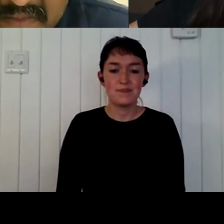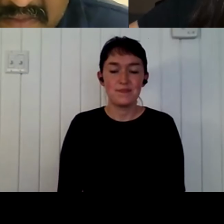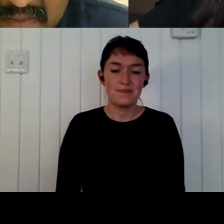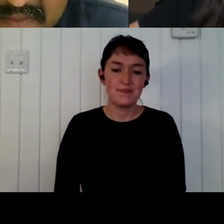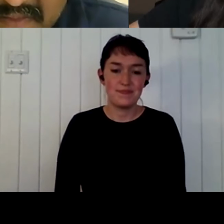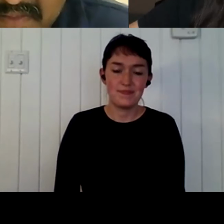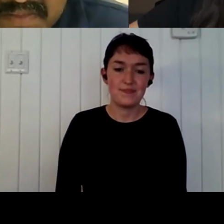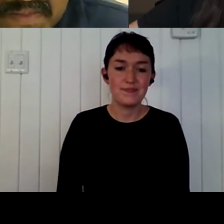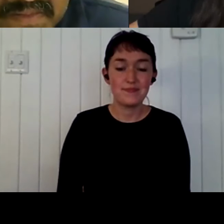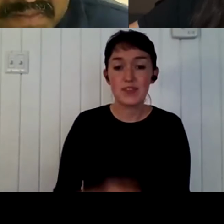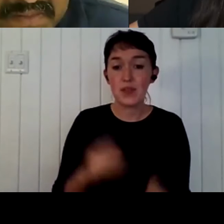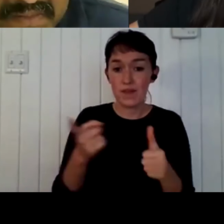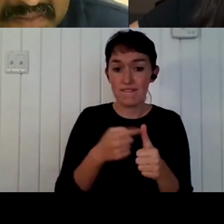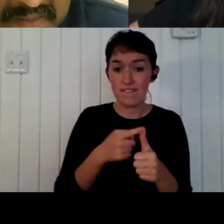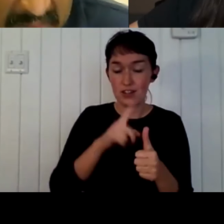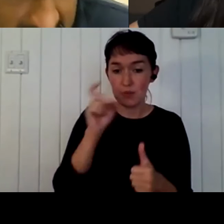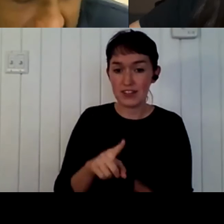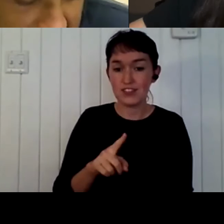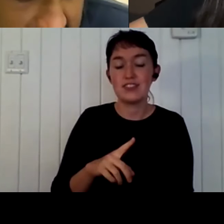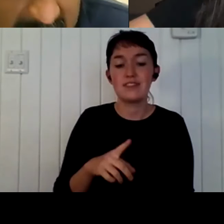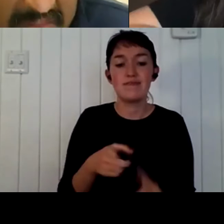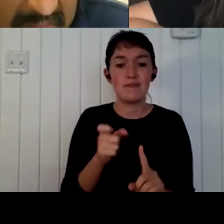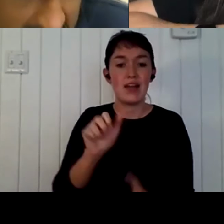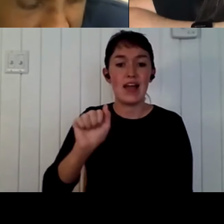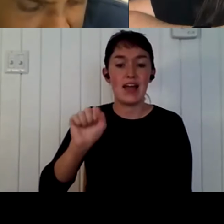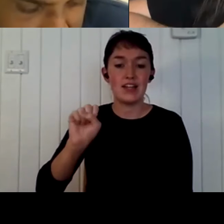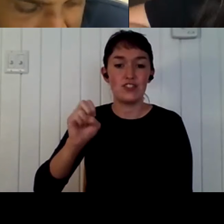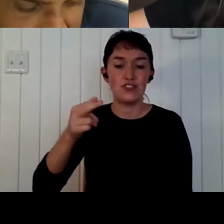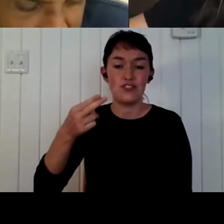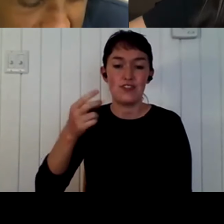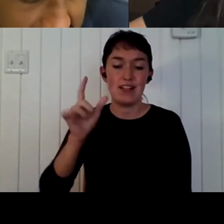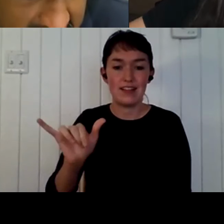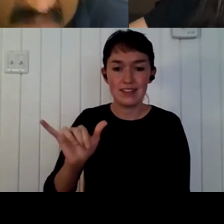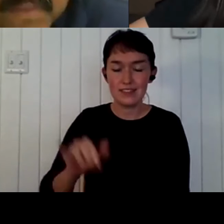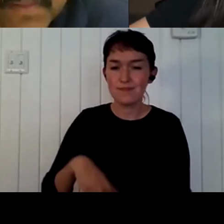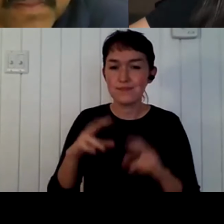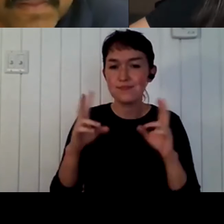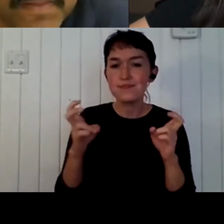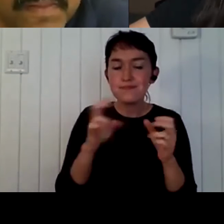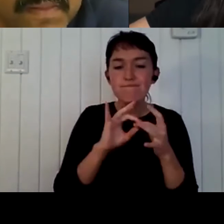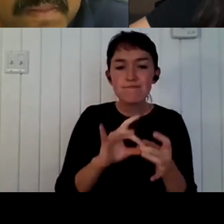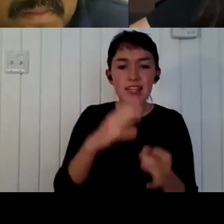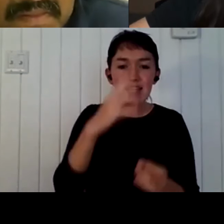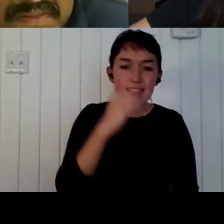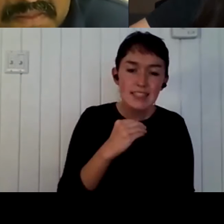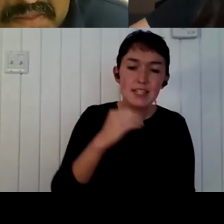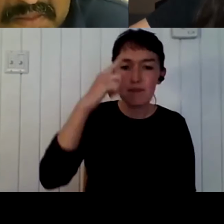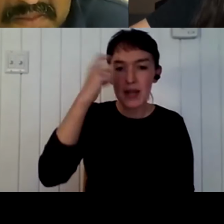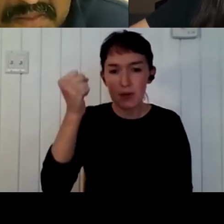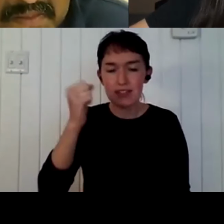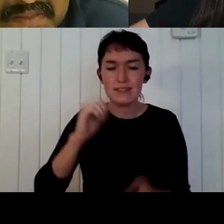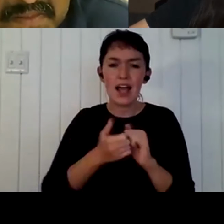Okay, so our first question comes from Ashley. On the topic of sleep and memory, how do we better help